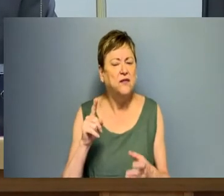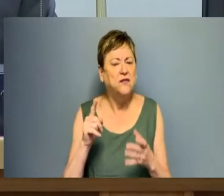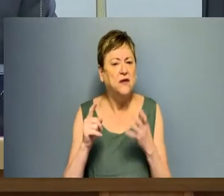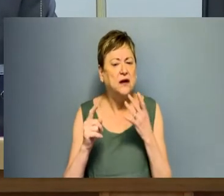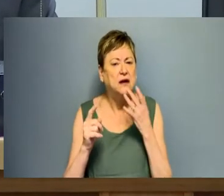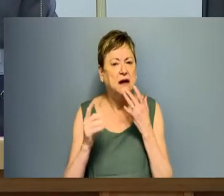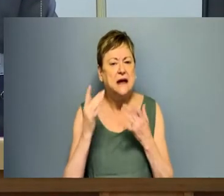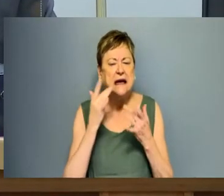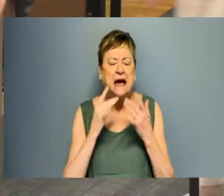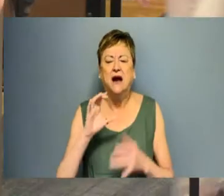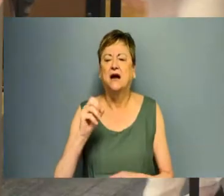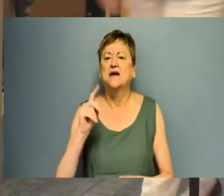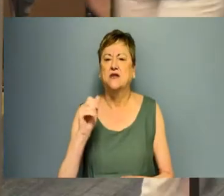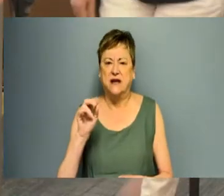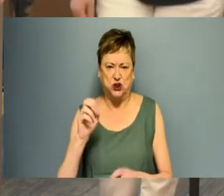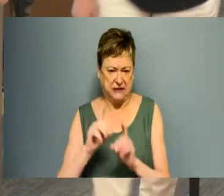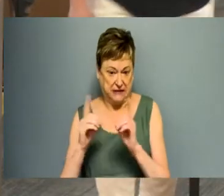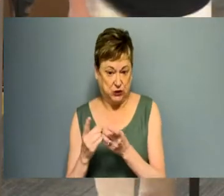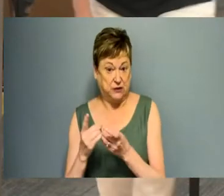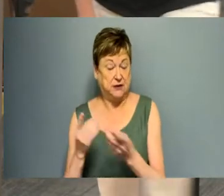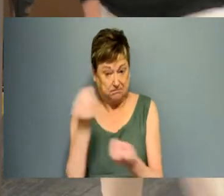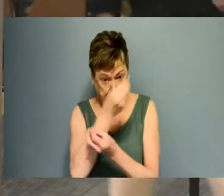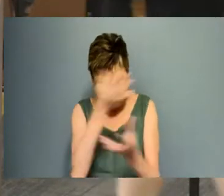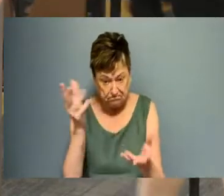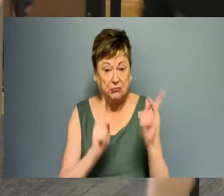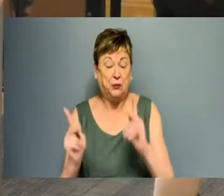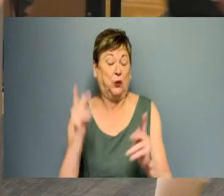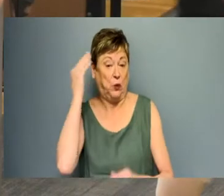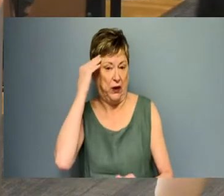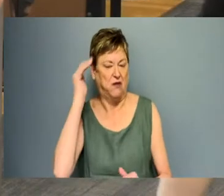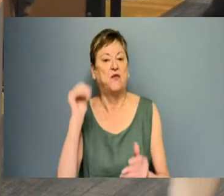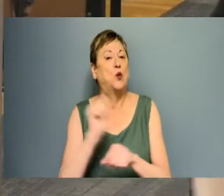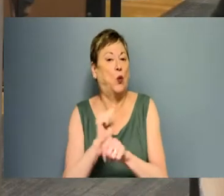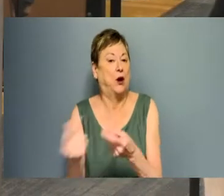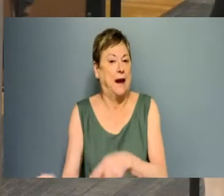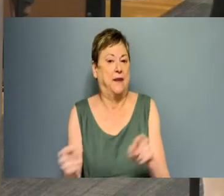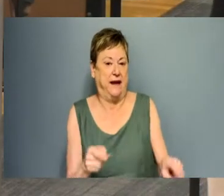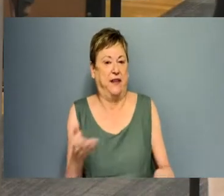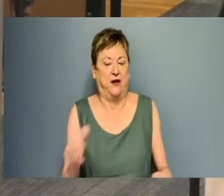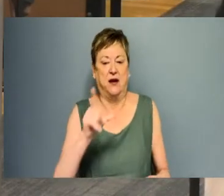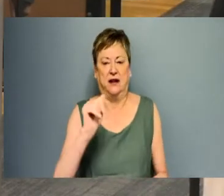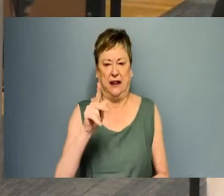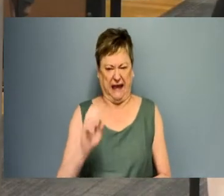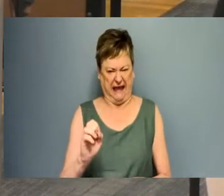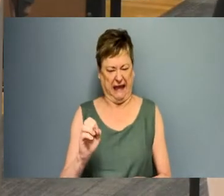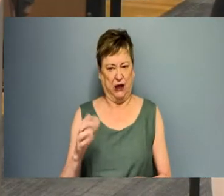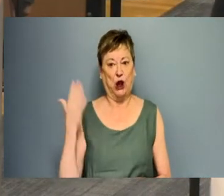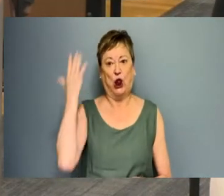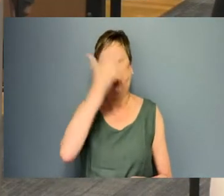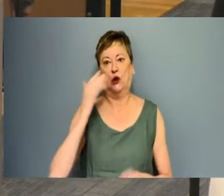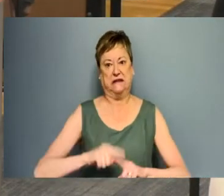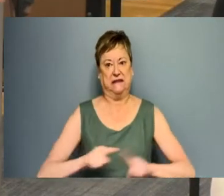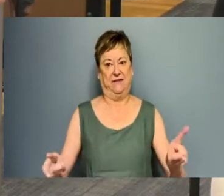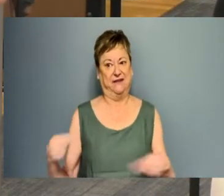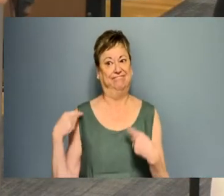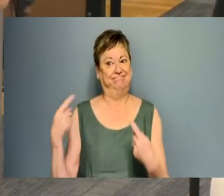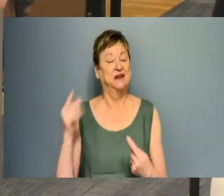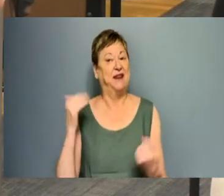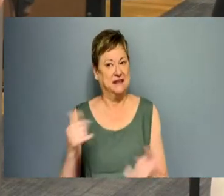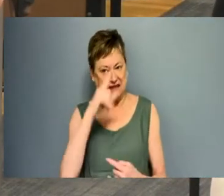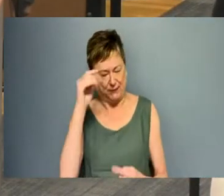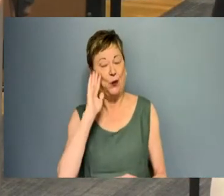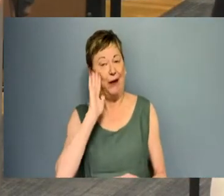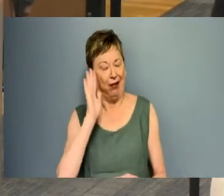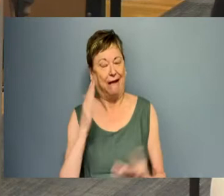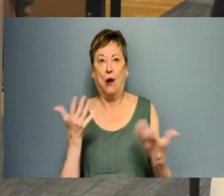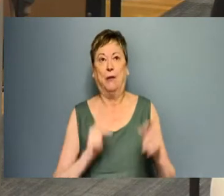really interested in making sure that people were aware of the work that's going to be going on. The lake will look very different for a while this summer. We